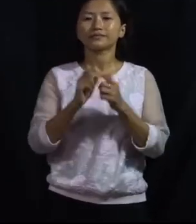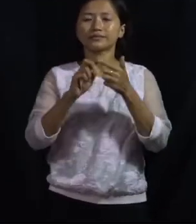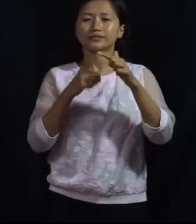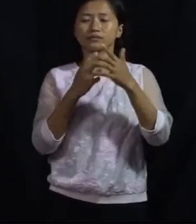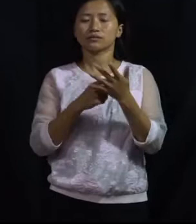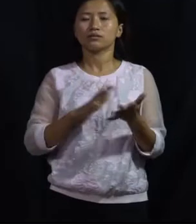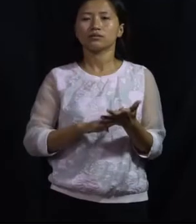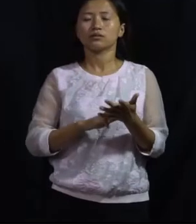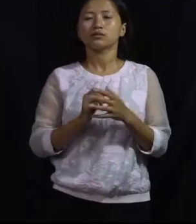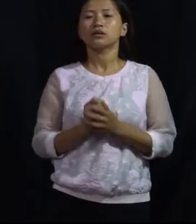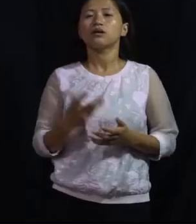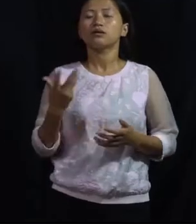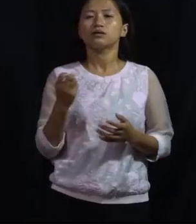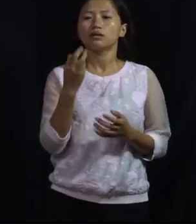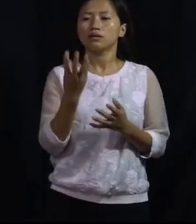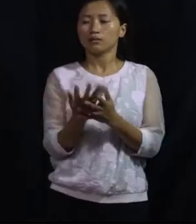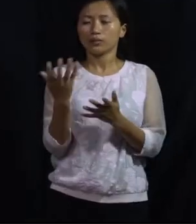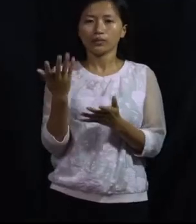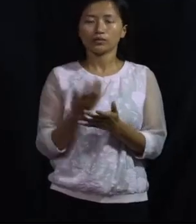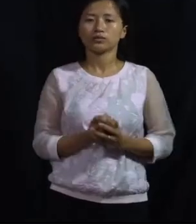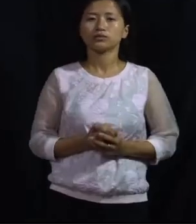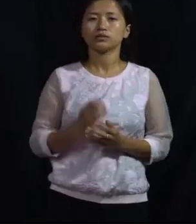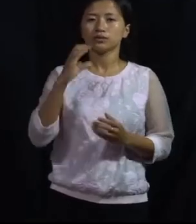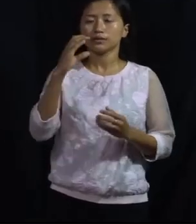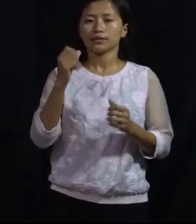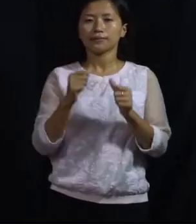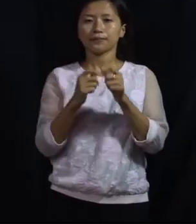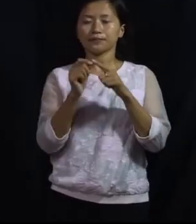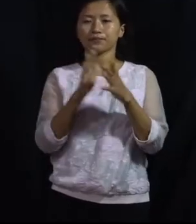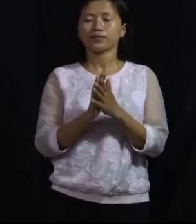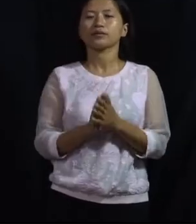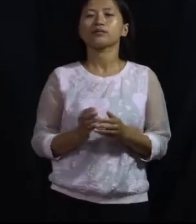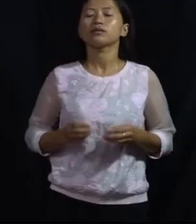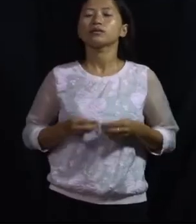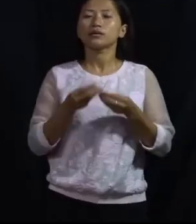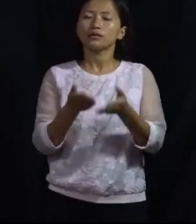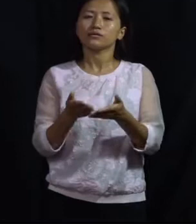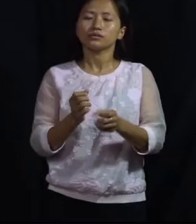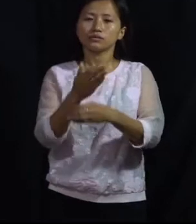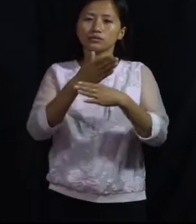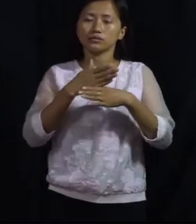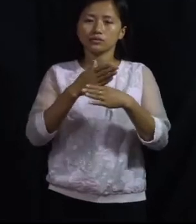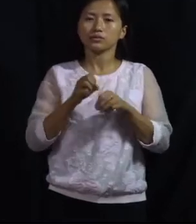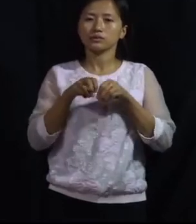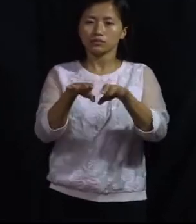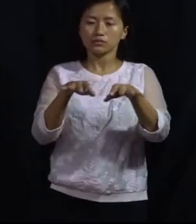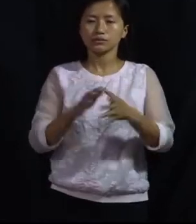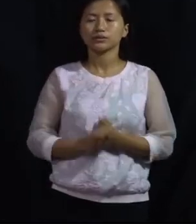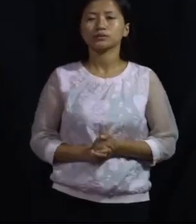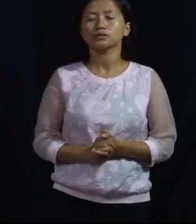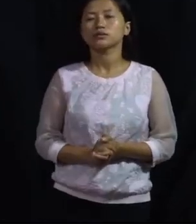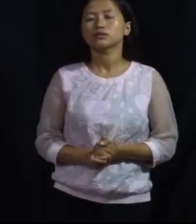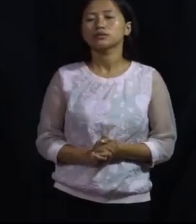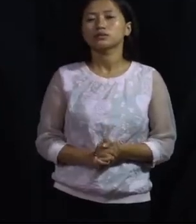how much partner A and B's capital should be, or how much they have to contribute towards the capital of the new